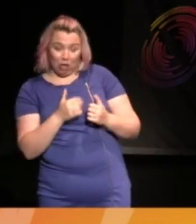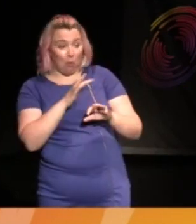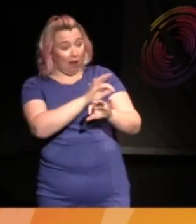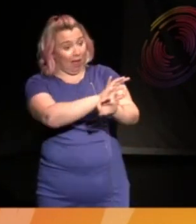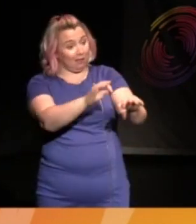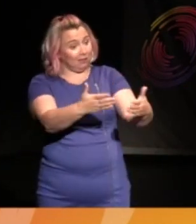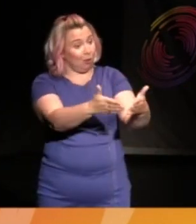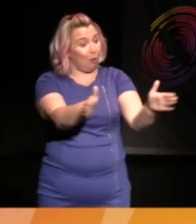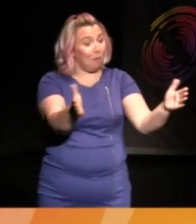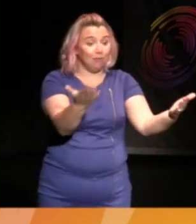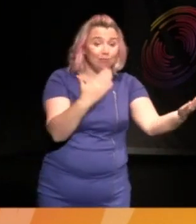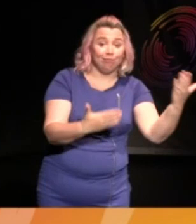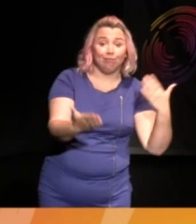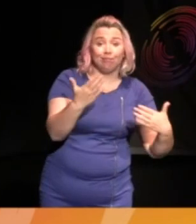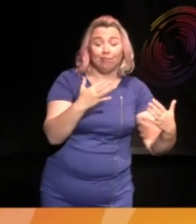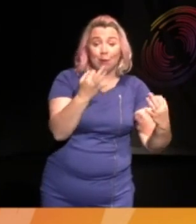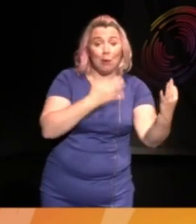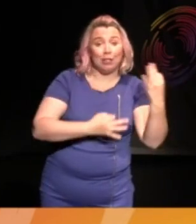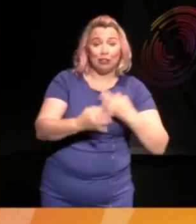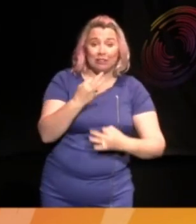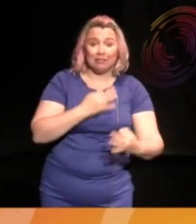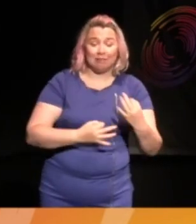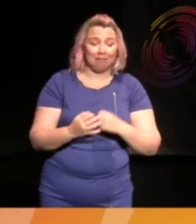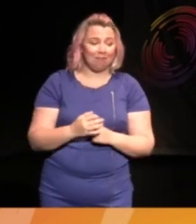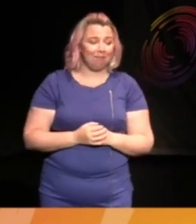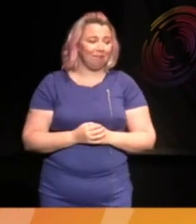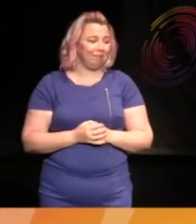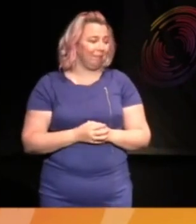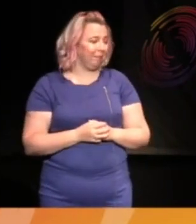take questions from the audience.